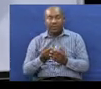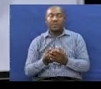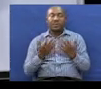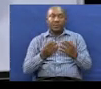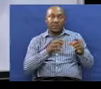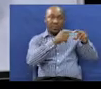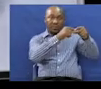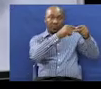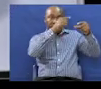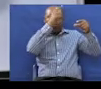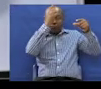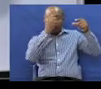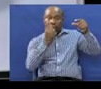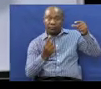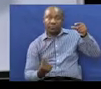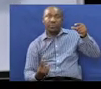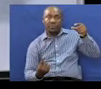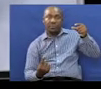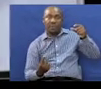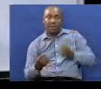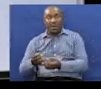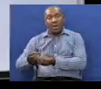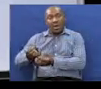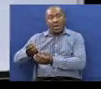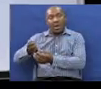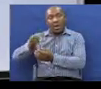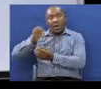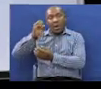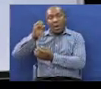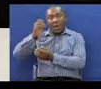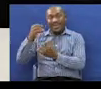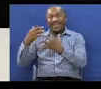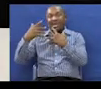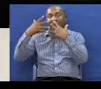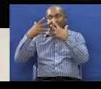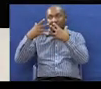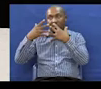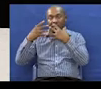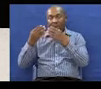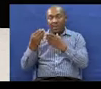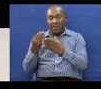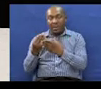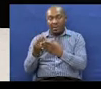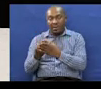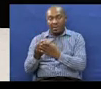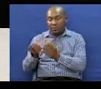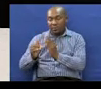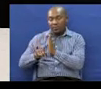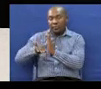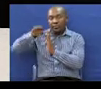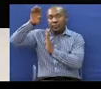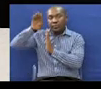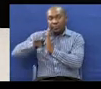Manganese 4 oxide. So when these two chemicals react, manganese 4 oxide